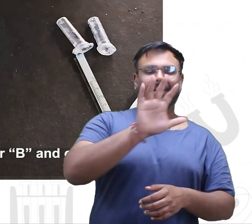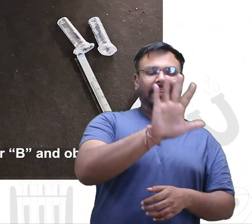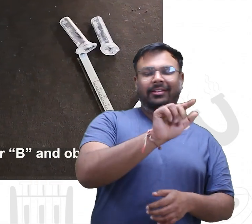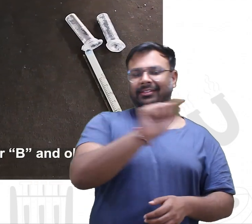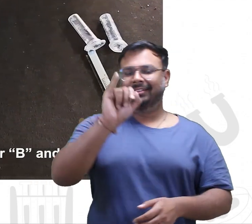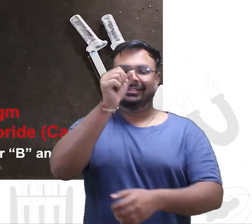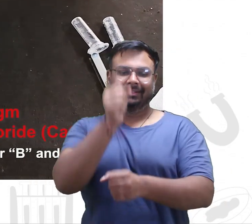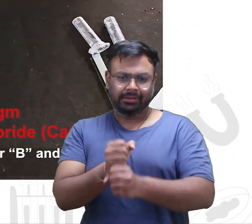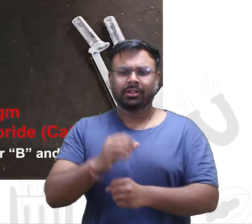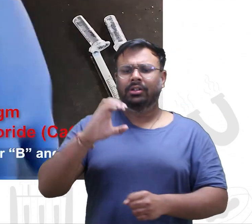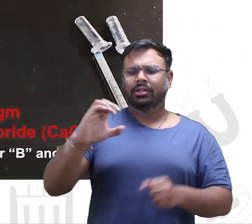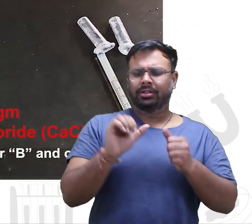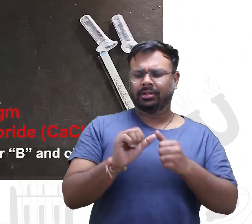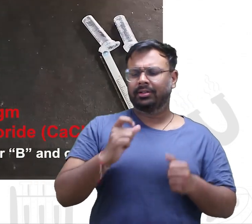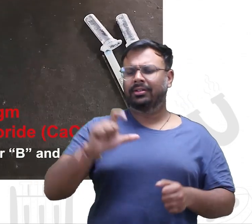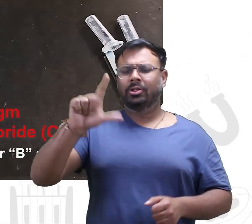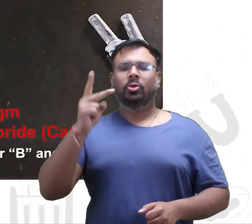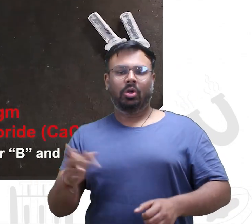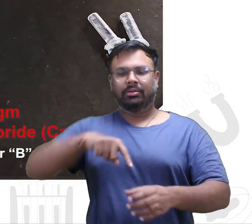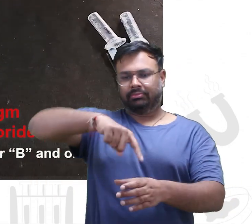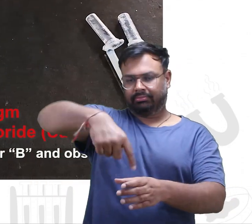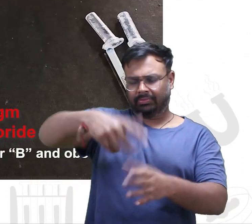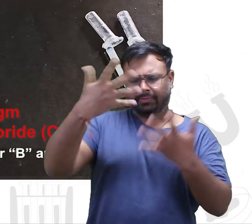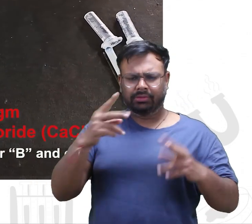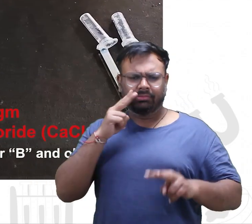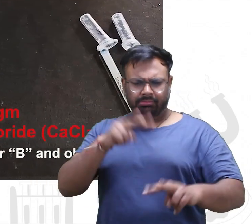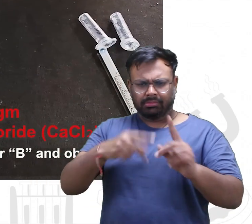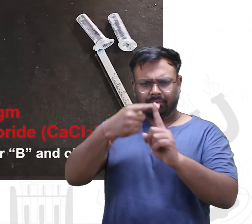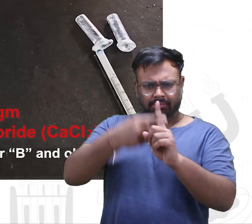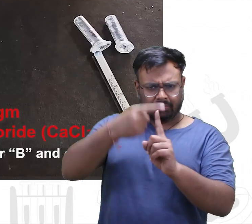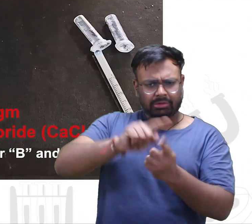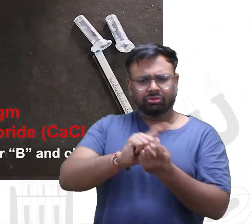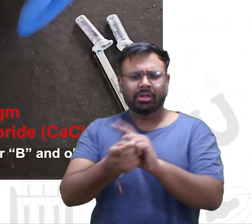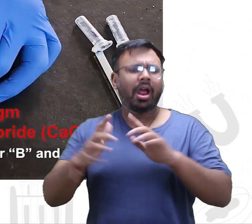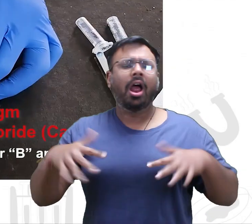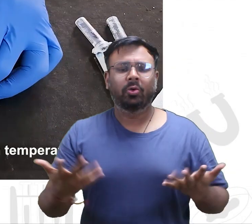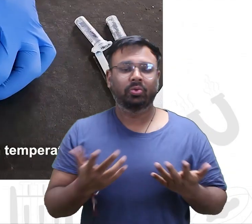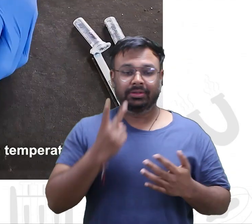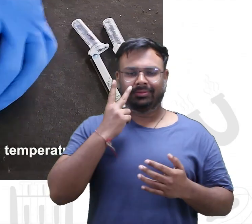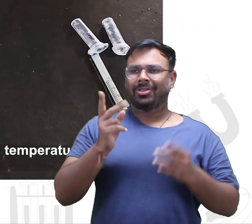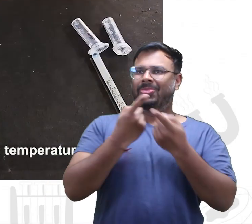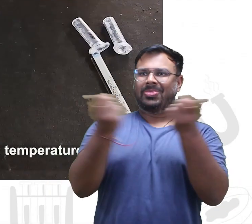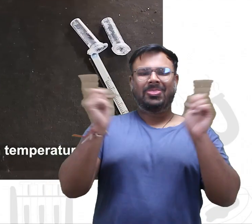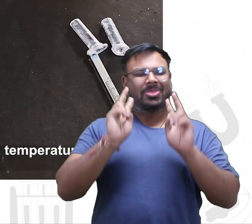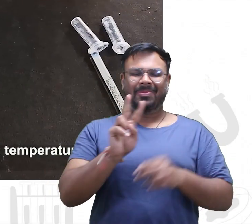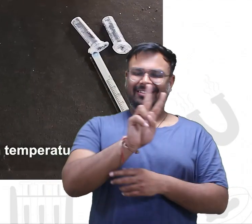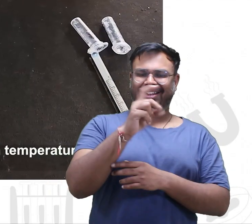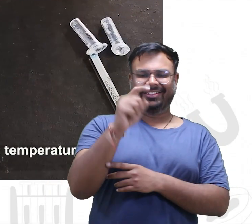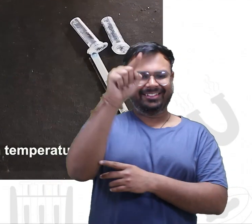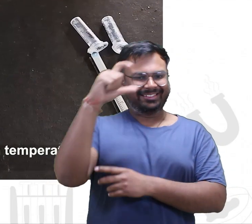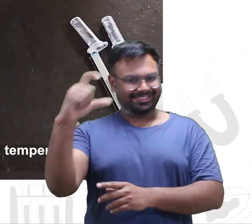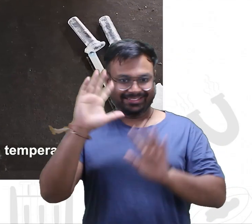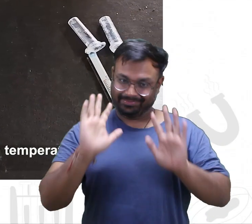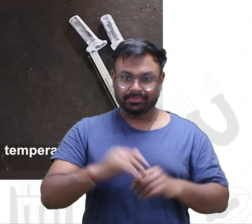about 5 to 6 grams of calcium chloride salt to beaker B and observe the temperature change. Observation: at first,